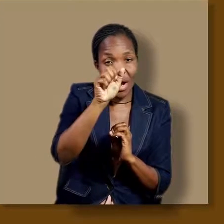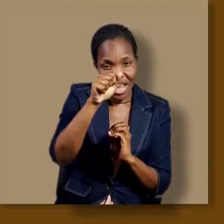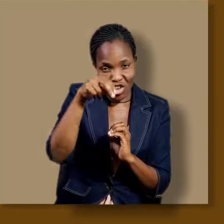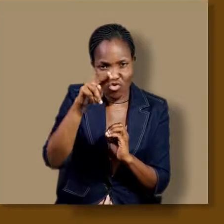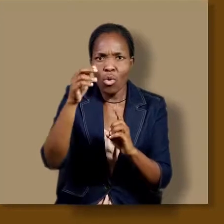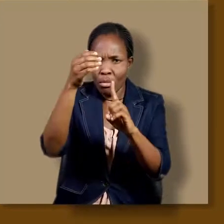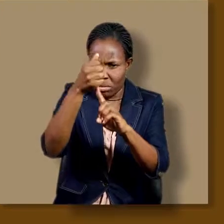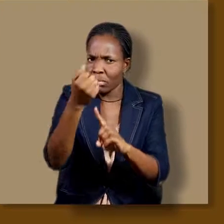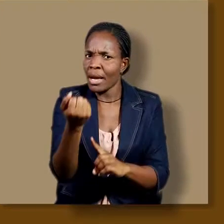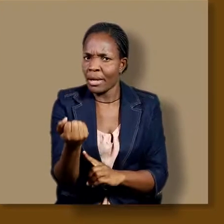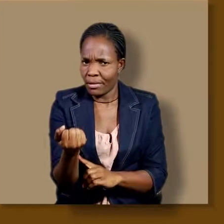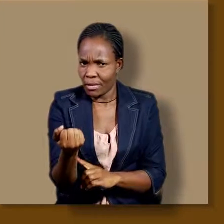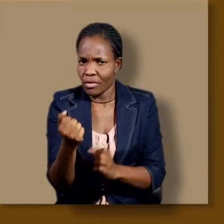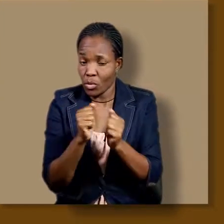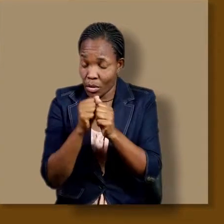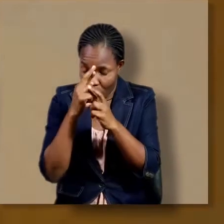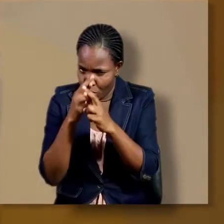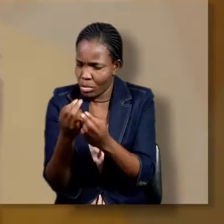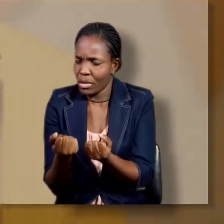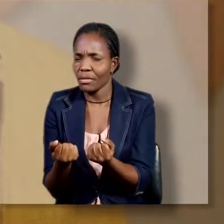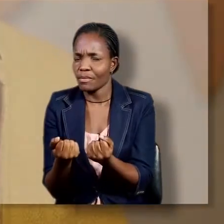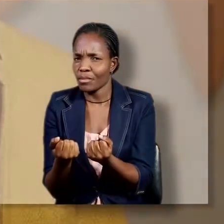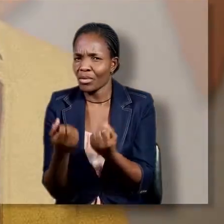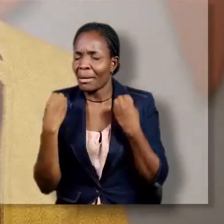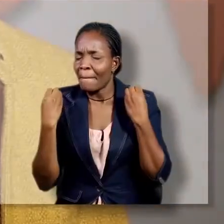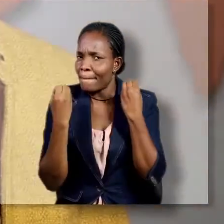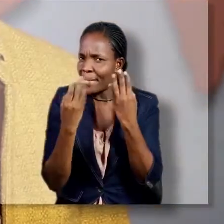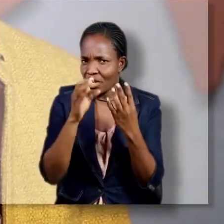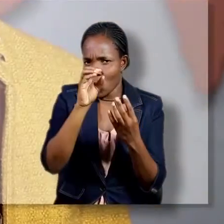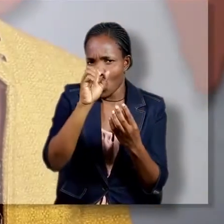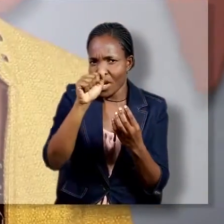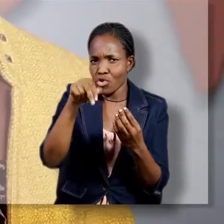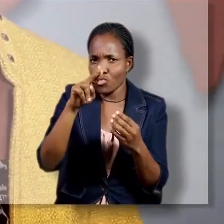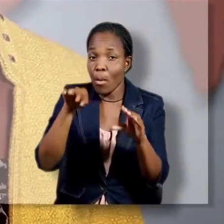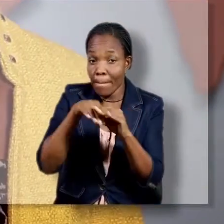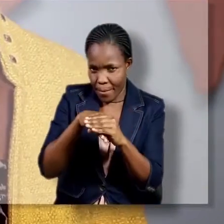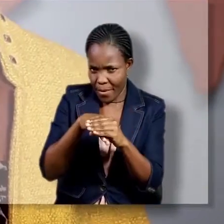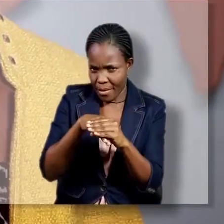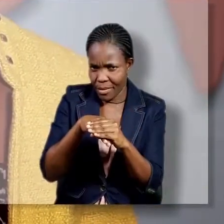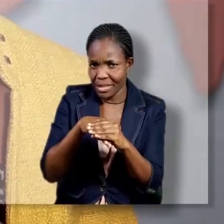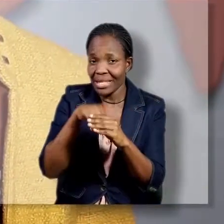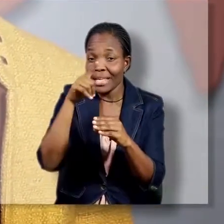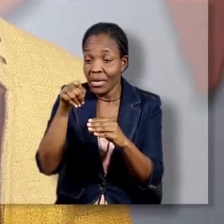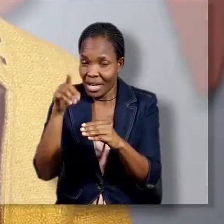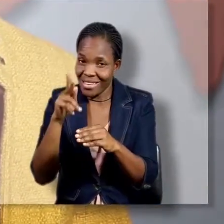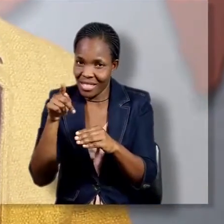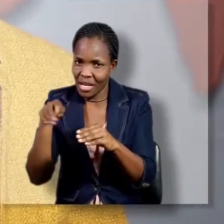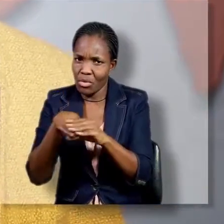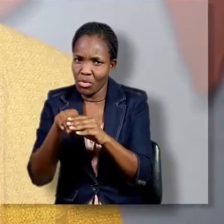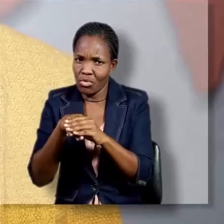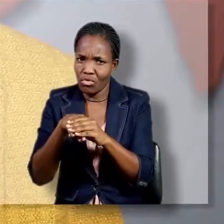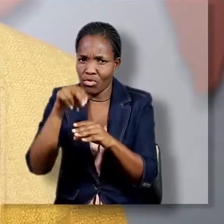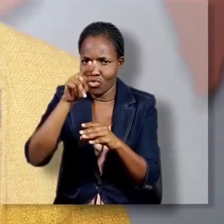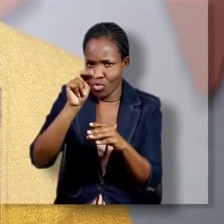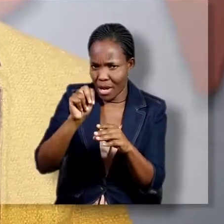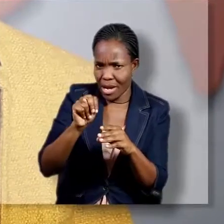had successes in at least some respects. Many of the OAU members were also members of the United Nations, and they